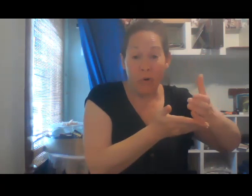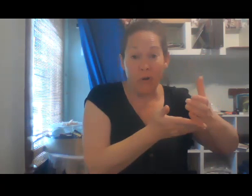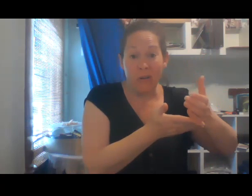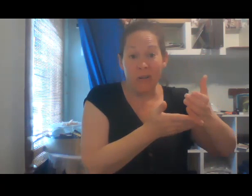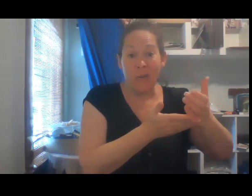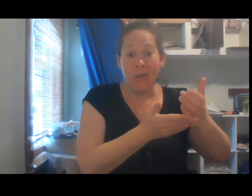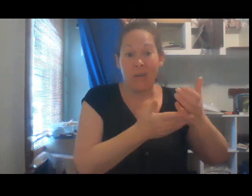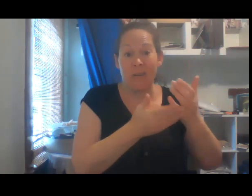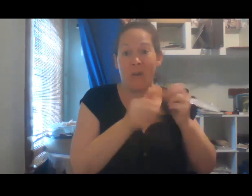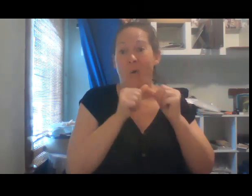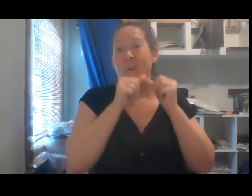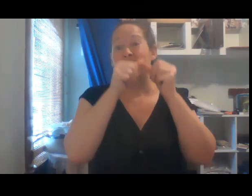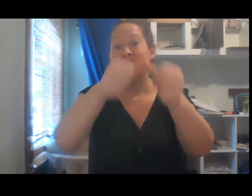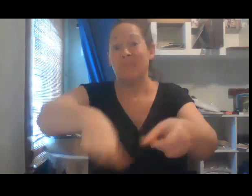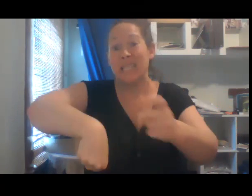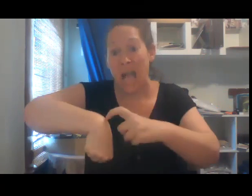and do this.